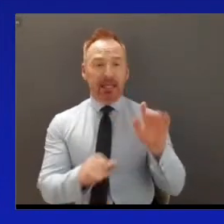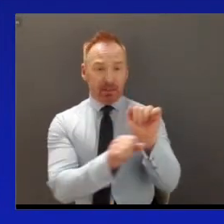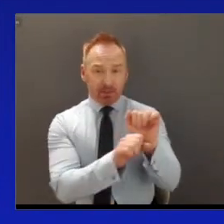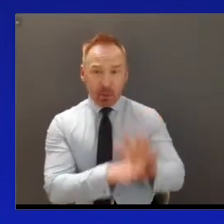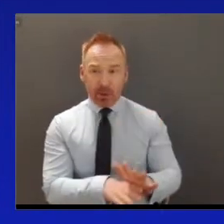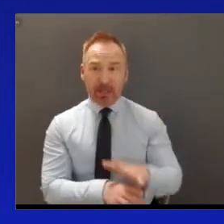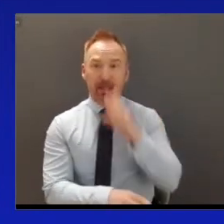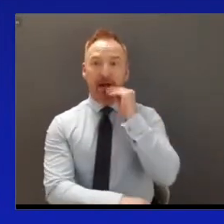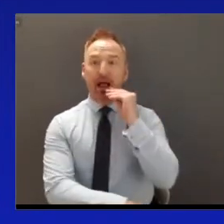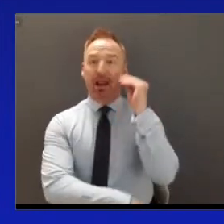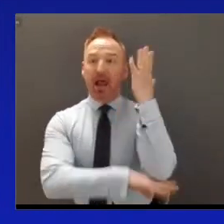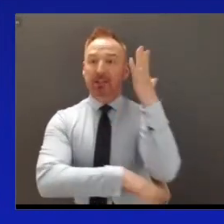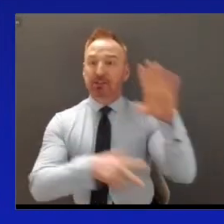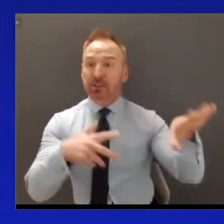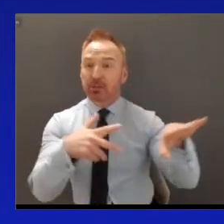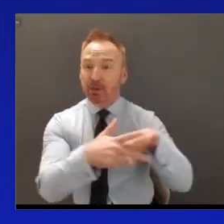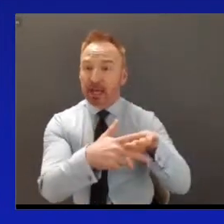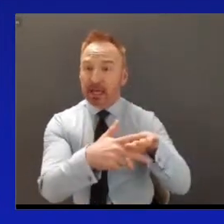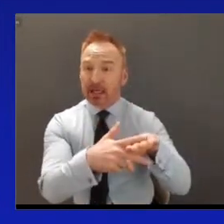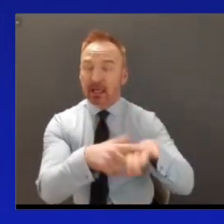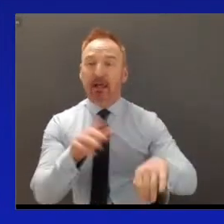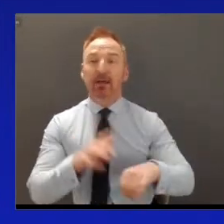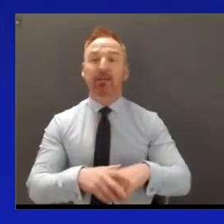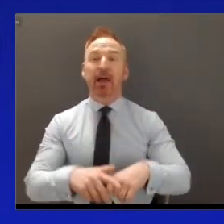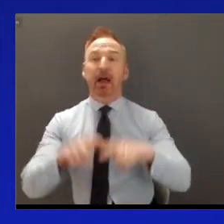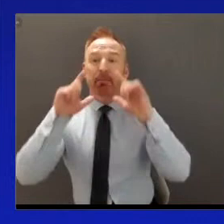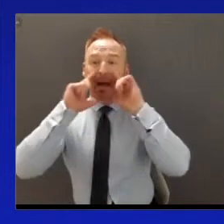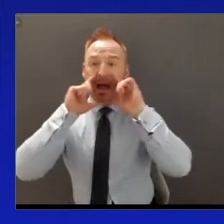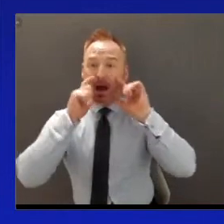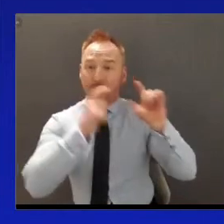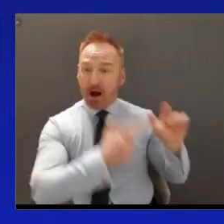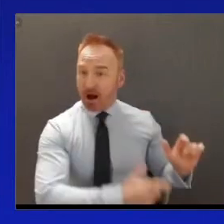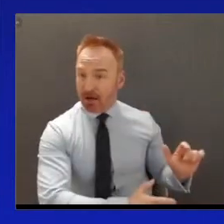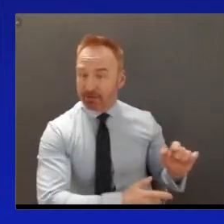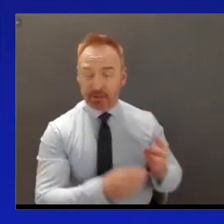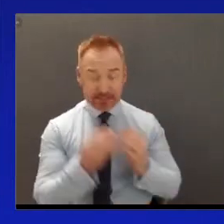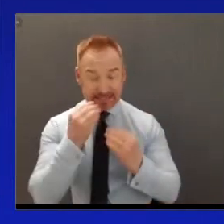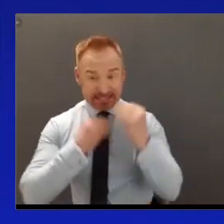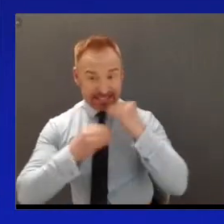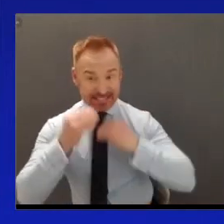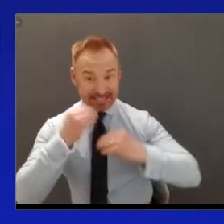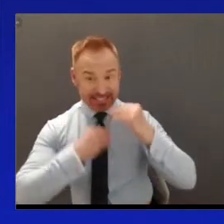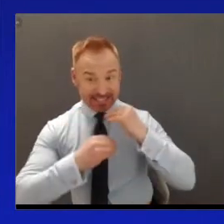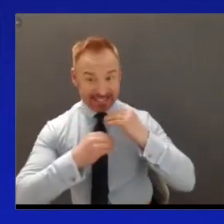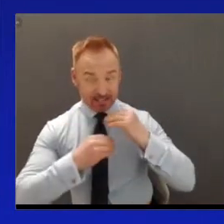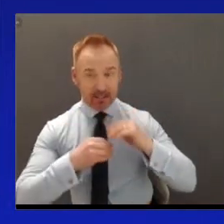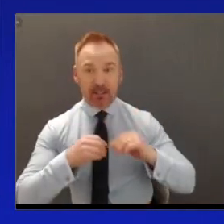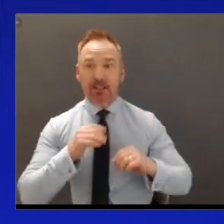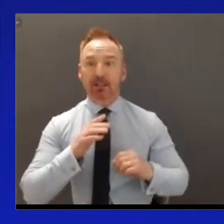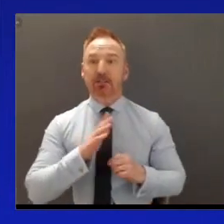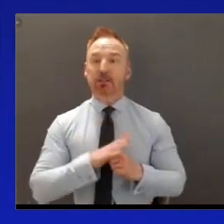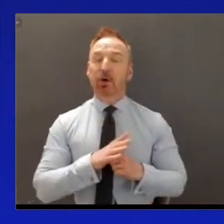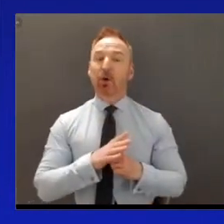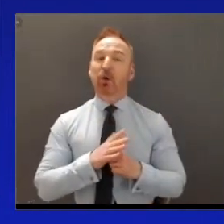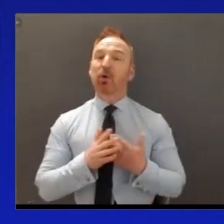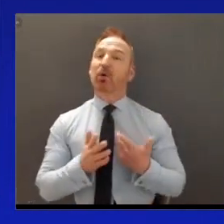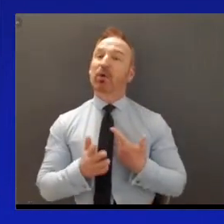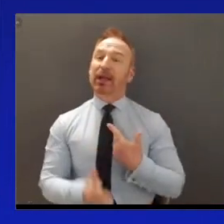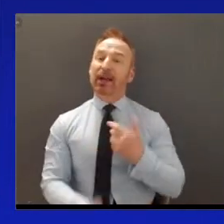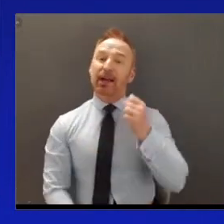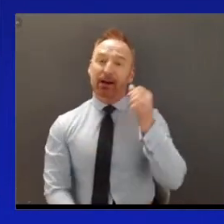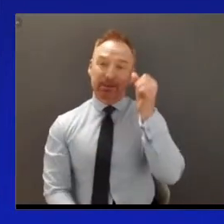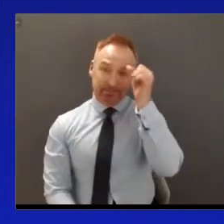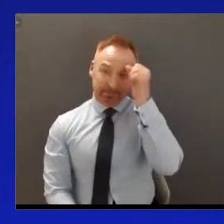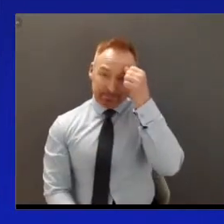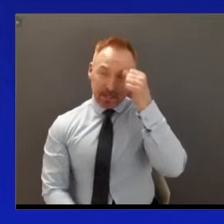are in close contact and let their guard down. So there are some general principles. We're continuing to remind businesses about